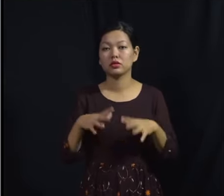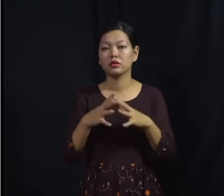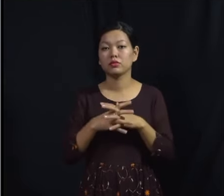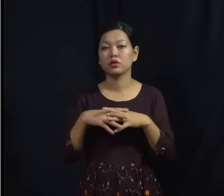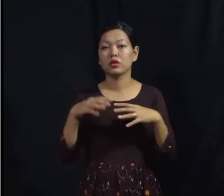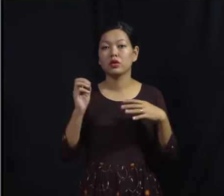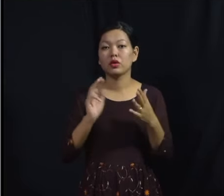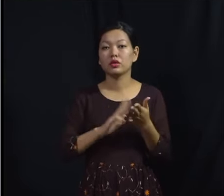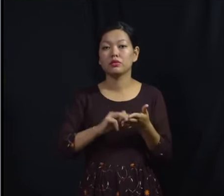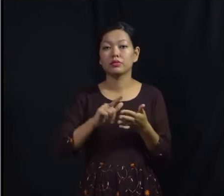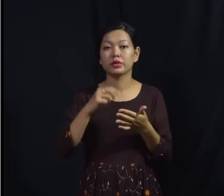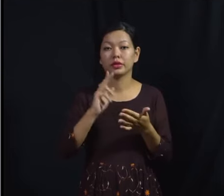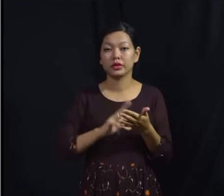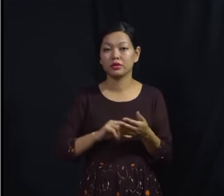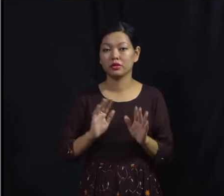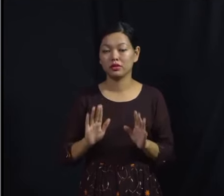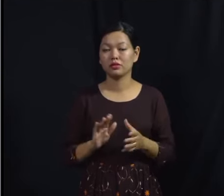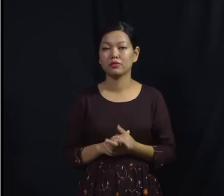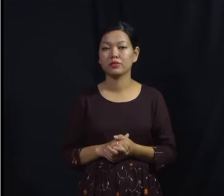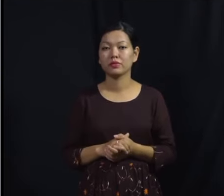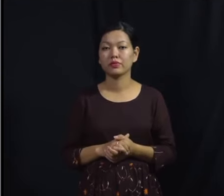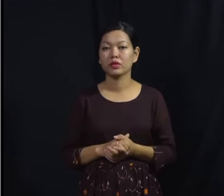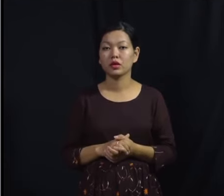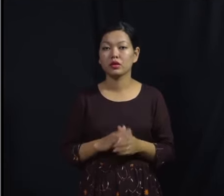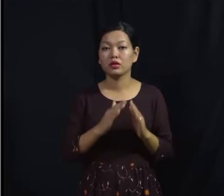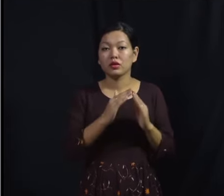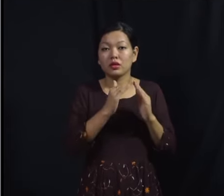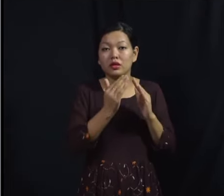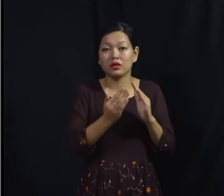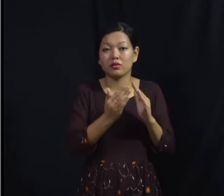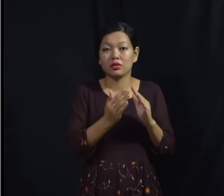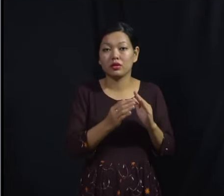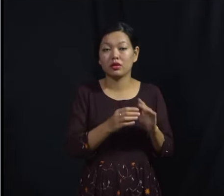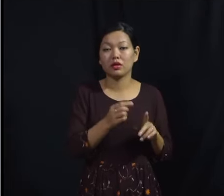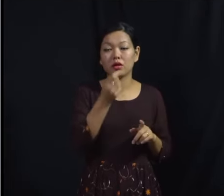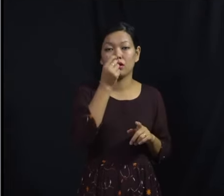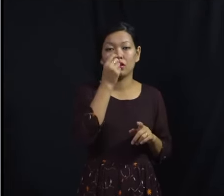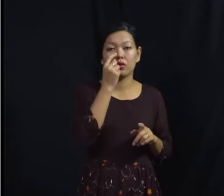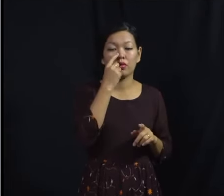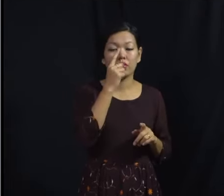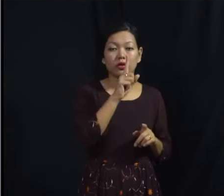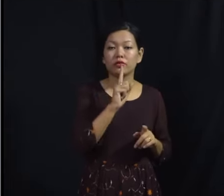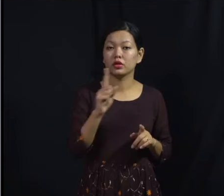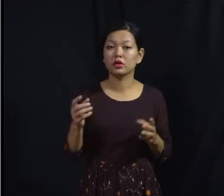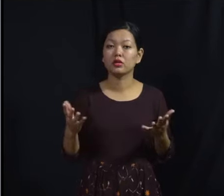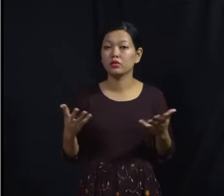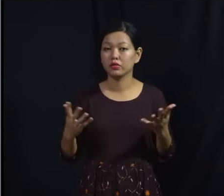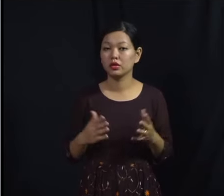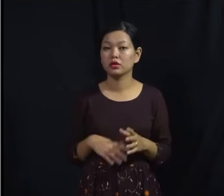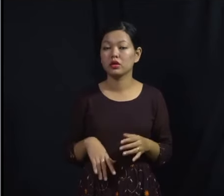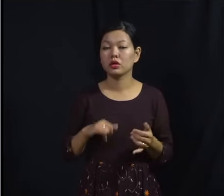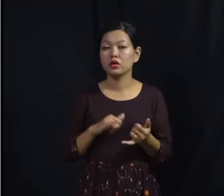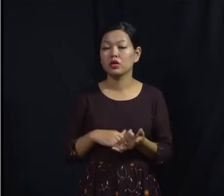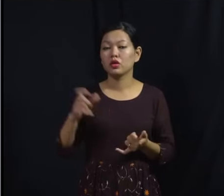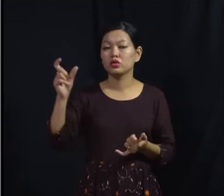also advised her to be consistent. Remember, she was advised to be consistent, and she did exactly that. When she was listening to